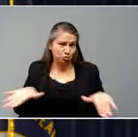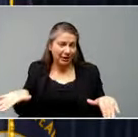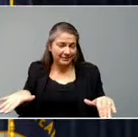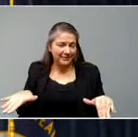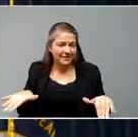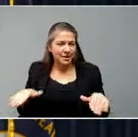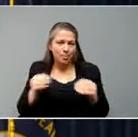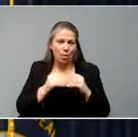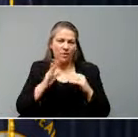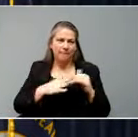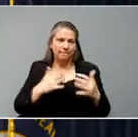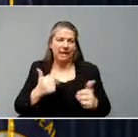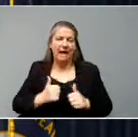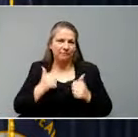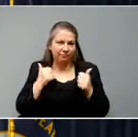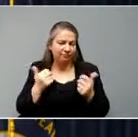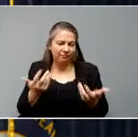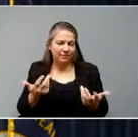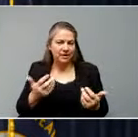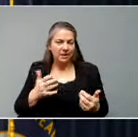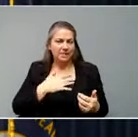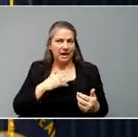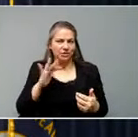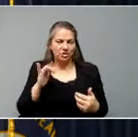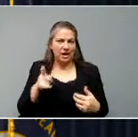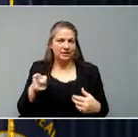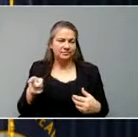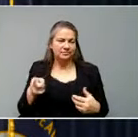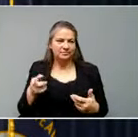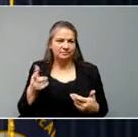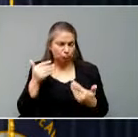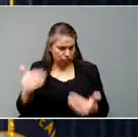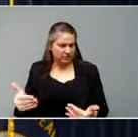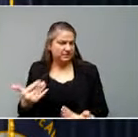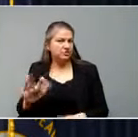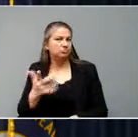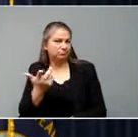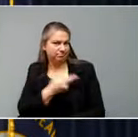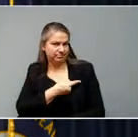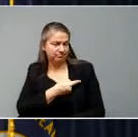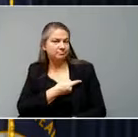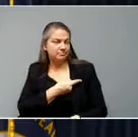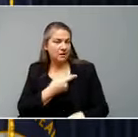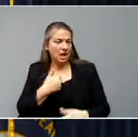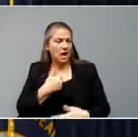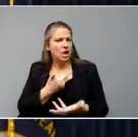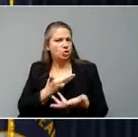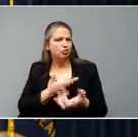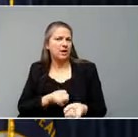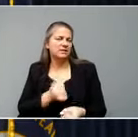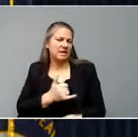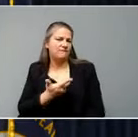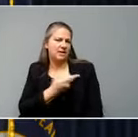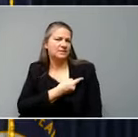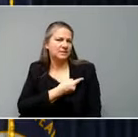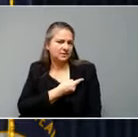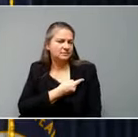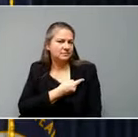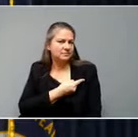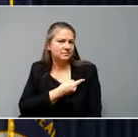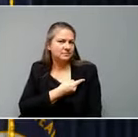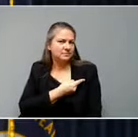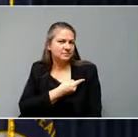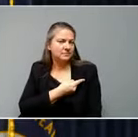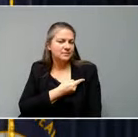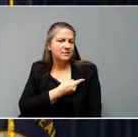itself, and my child has gone ahead and gotten vaccinated. I trust this vaccine that much.